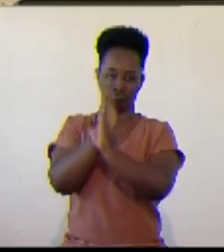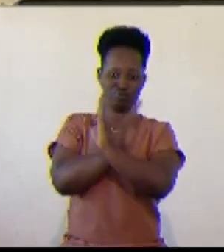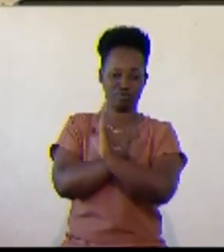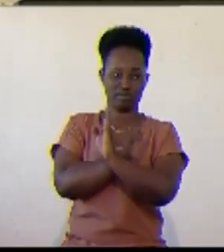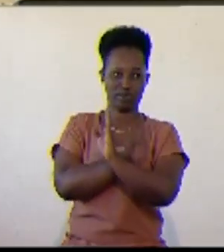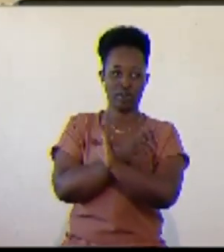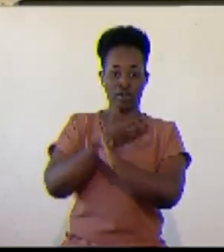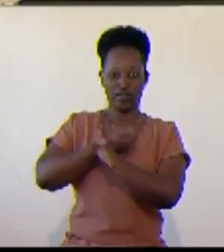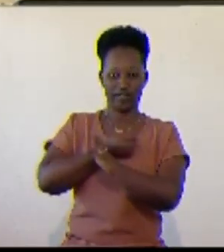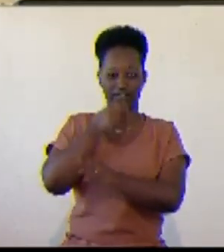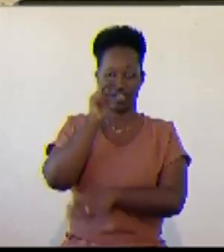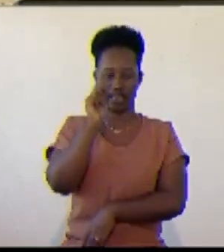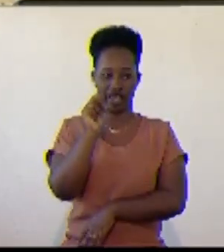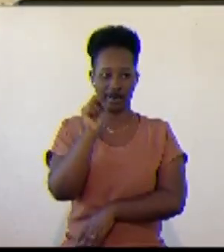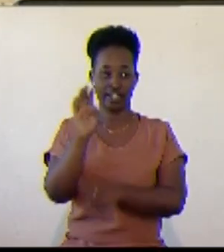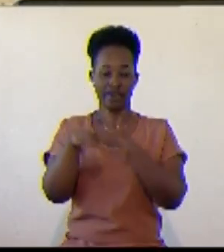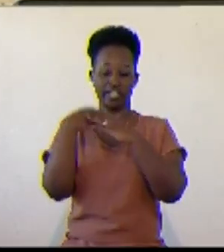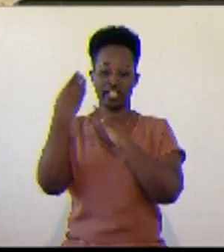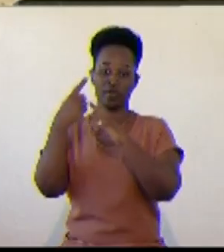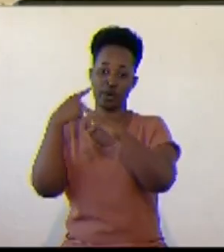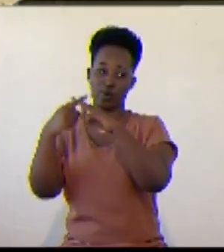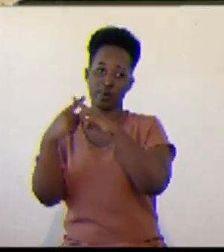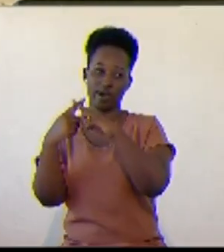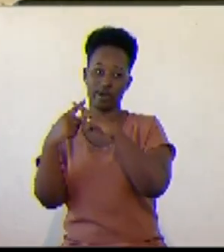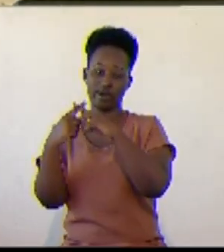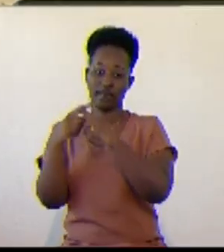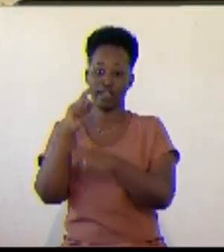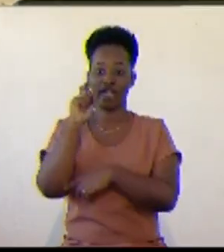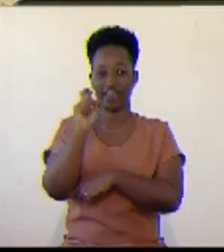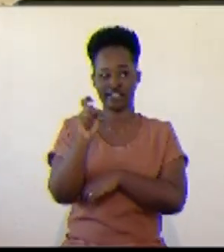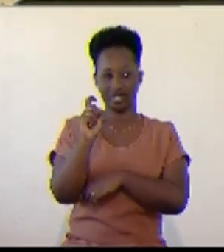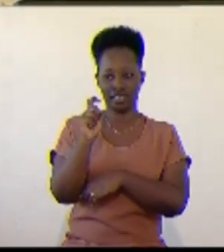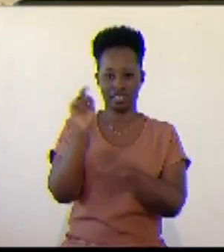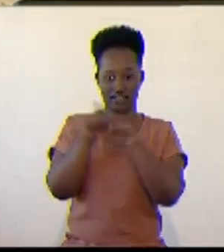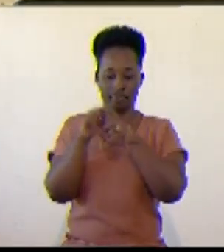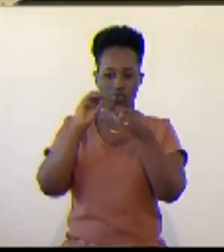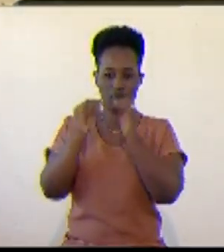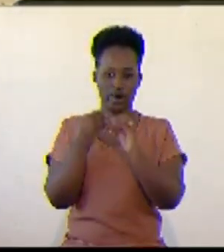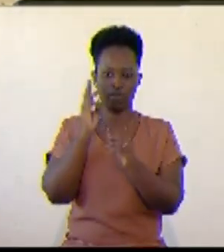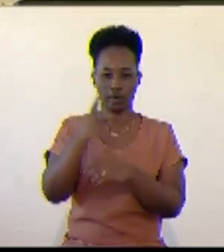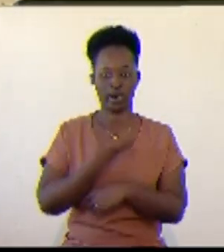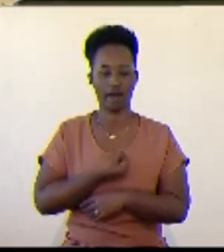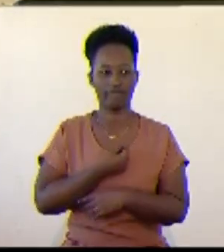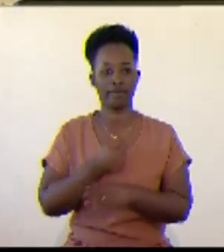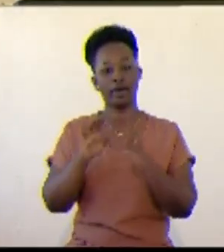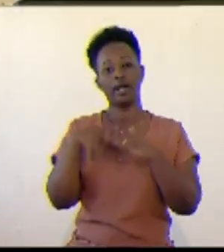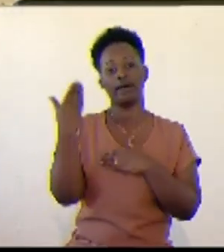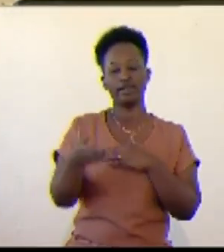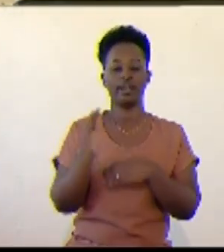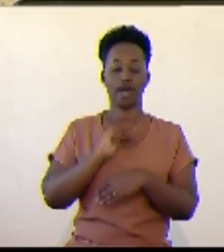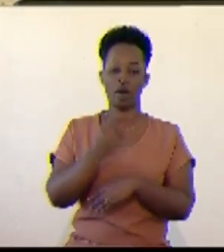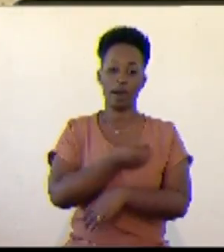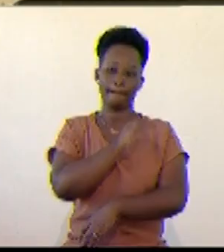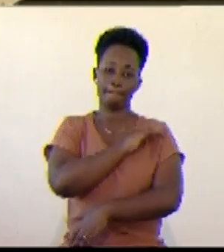we have our n here, then you multiply with this figure that we shall be having, our x, then our